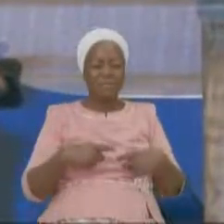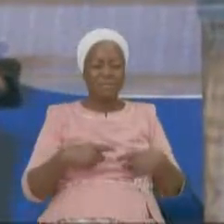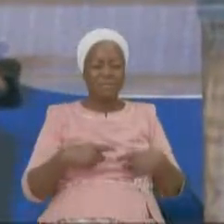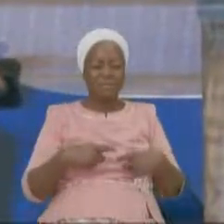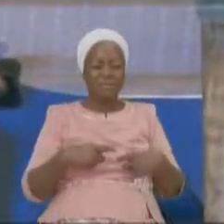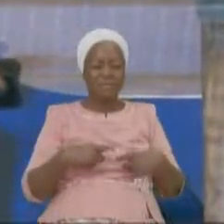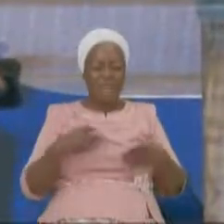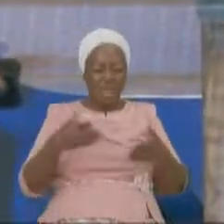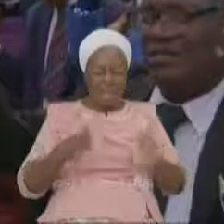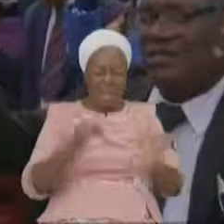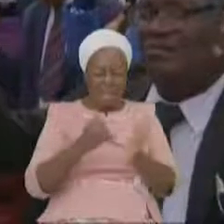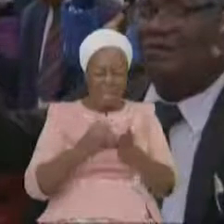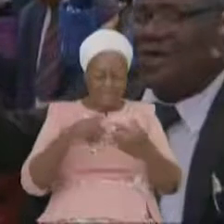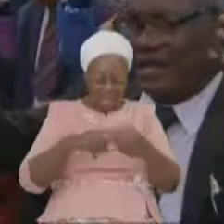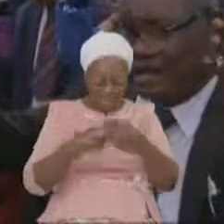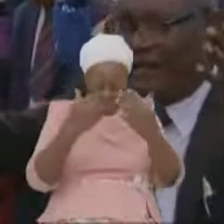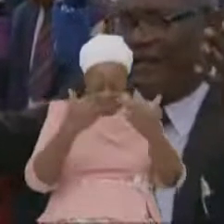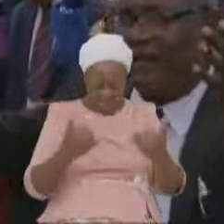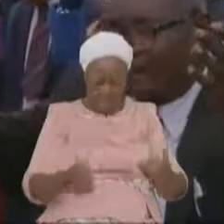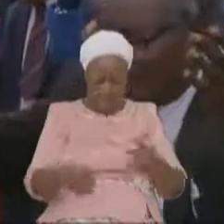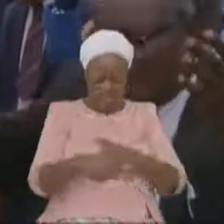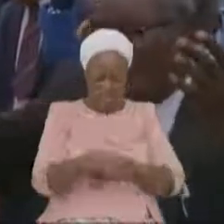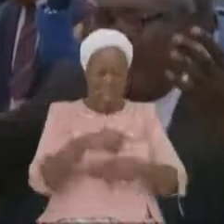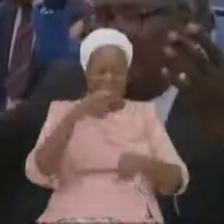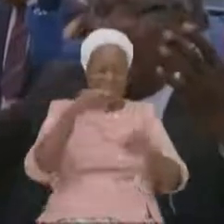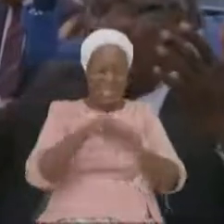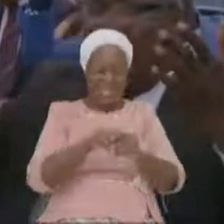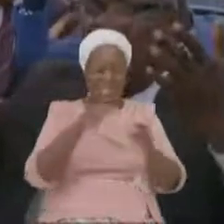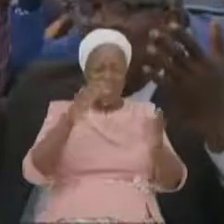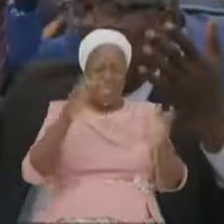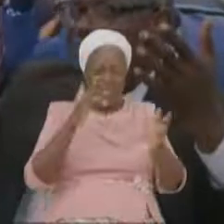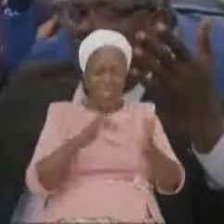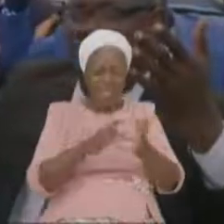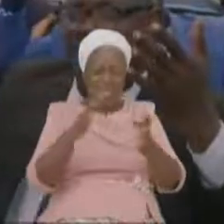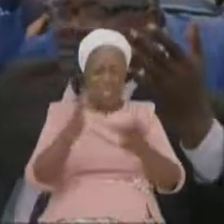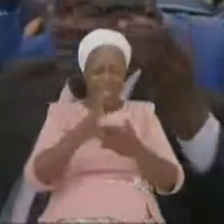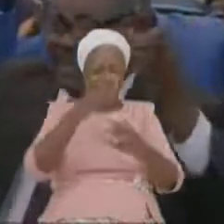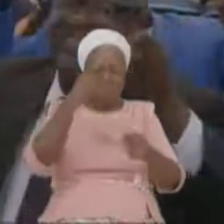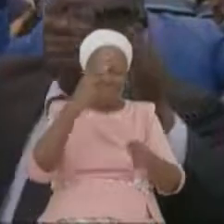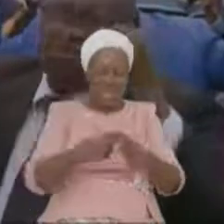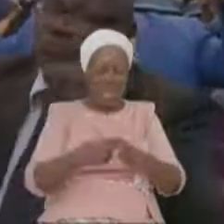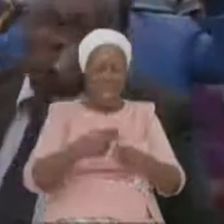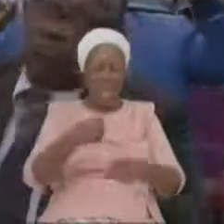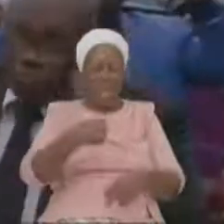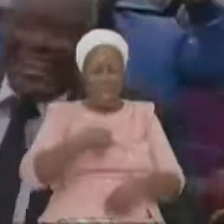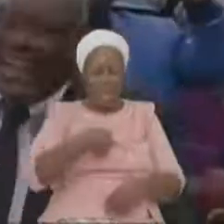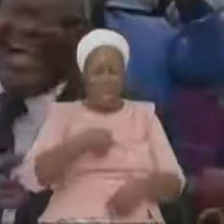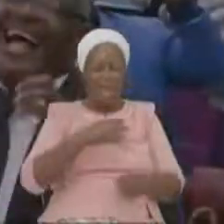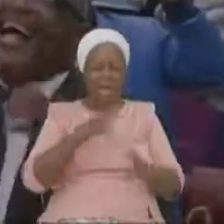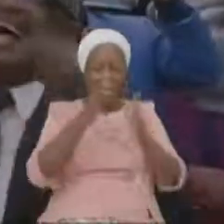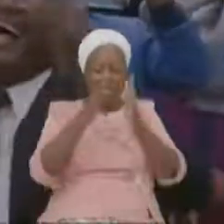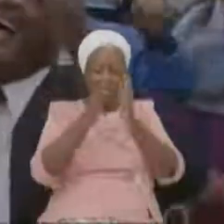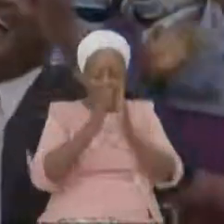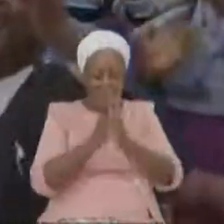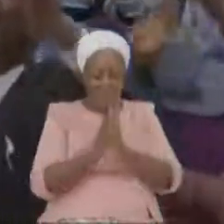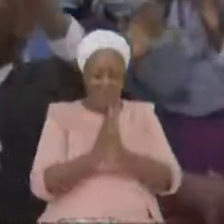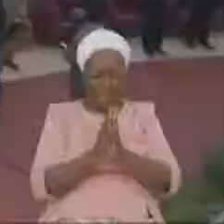Let it start today. In Jesus' name I pray.